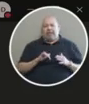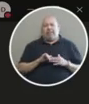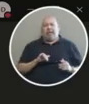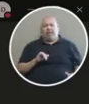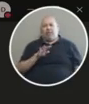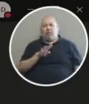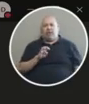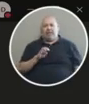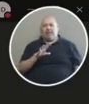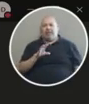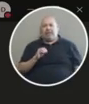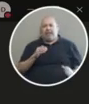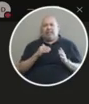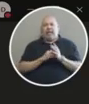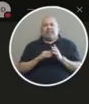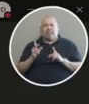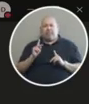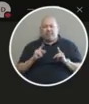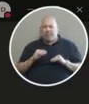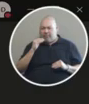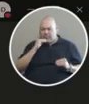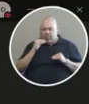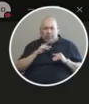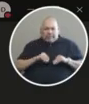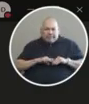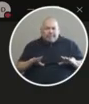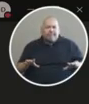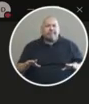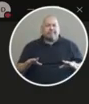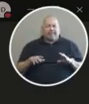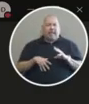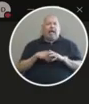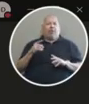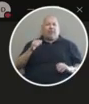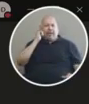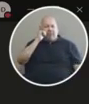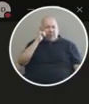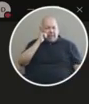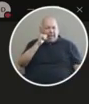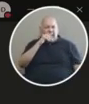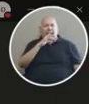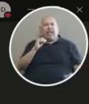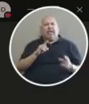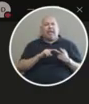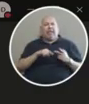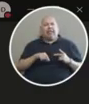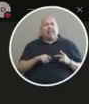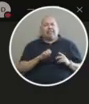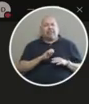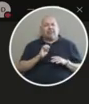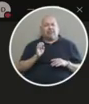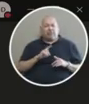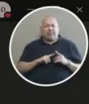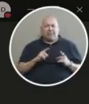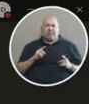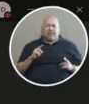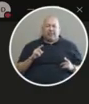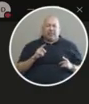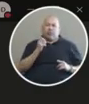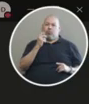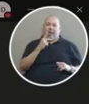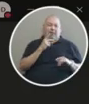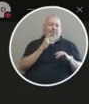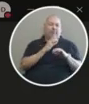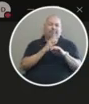about 450,000 pounds of food is going out of the food bank on a daily basis. This is the equivalent of 12